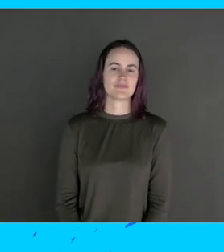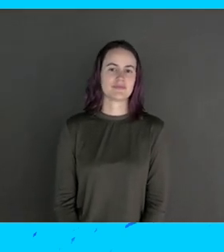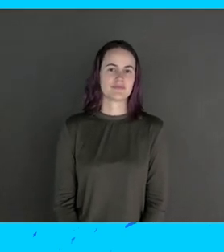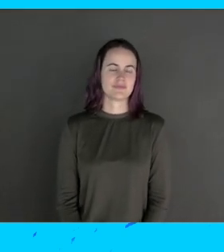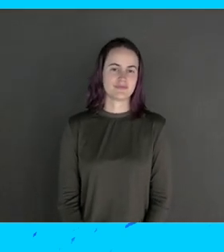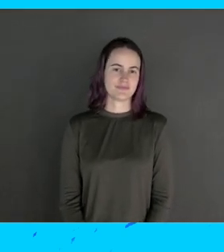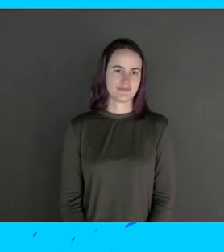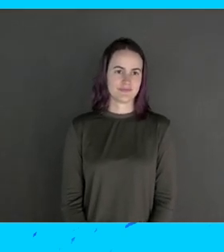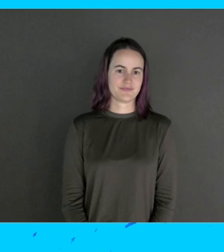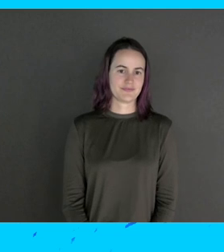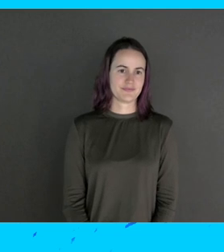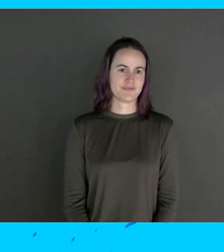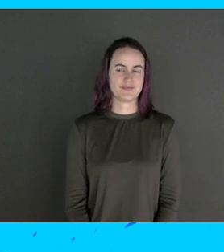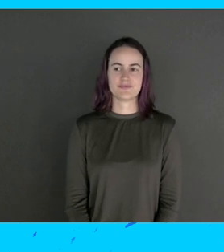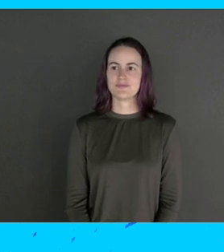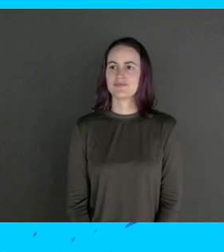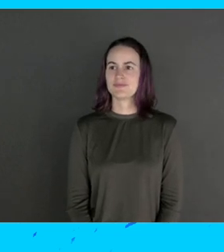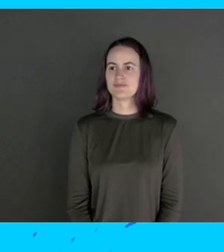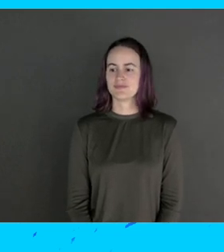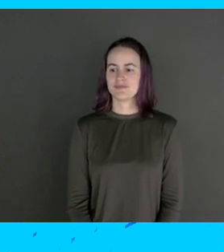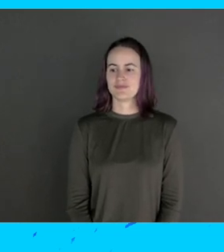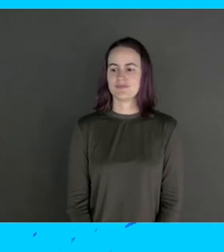much.